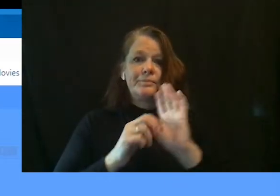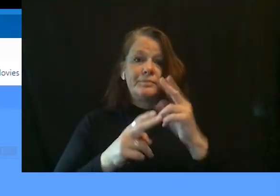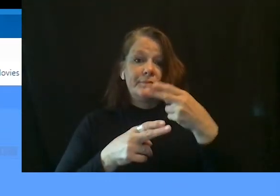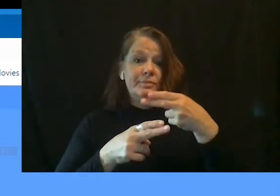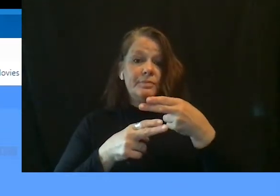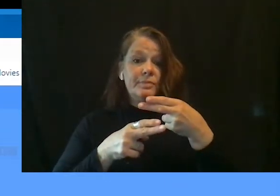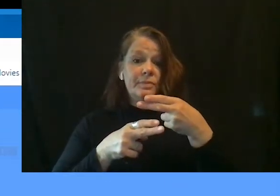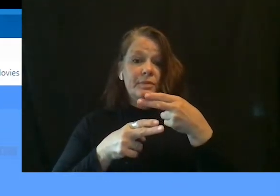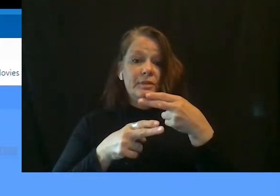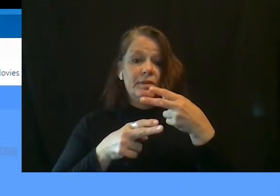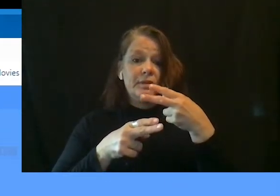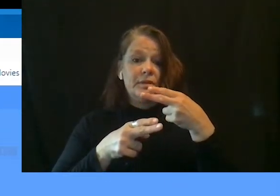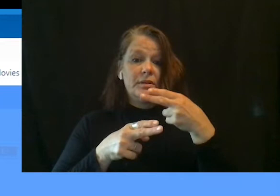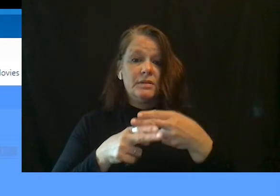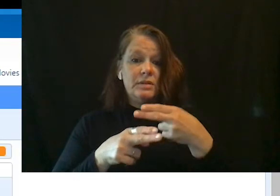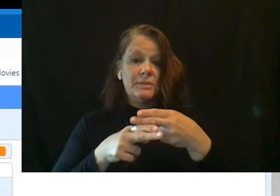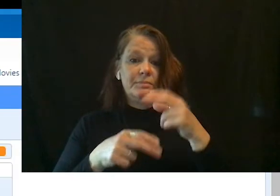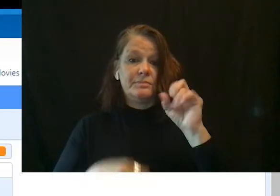sprites.